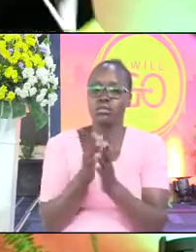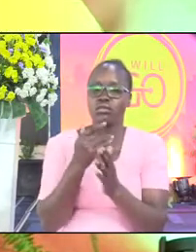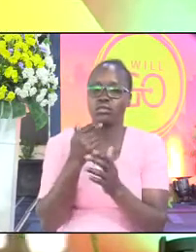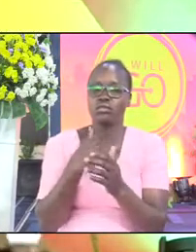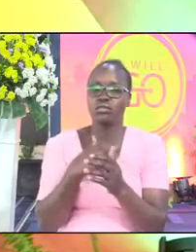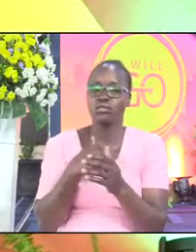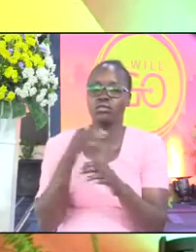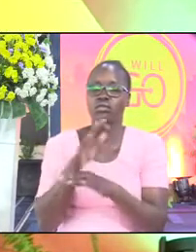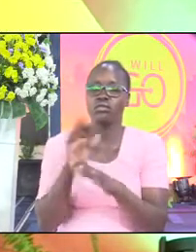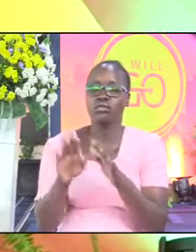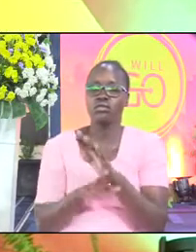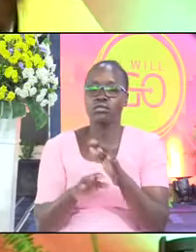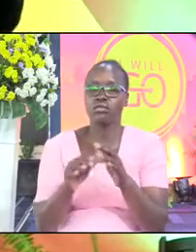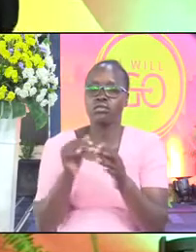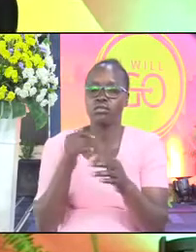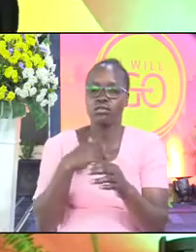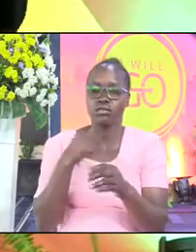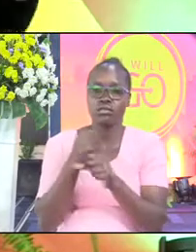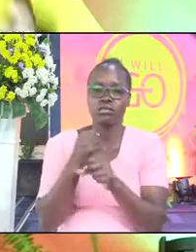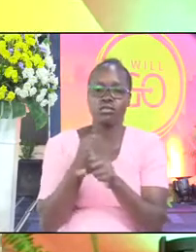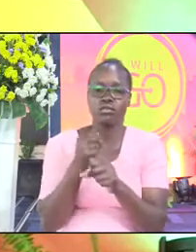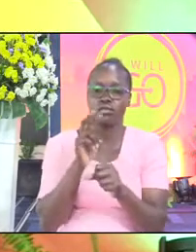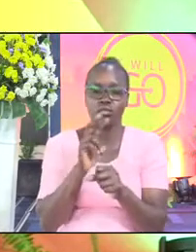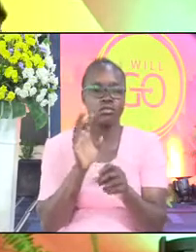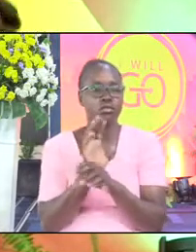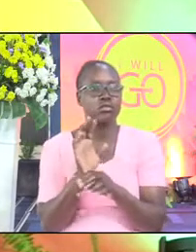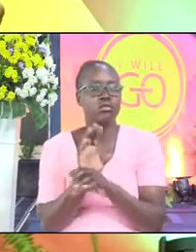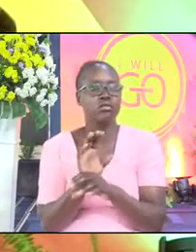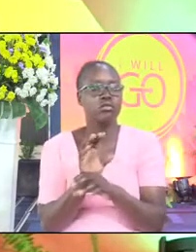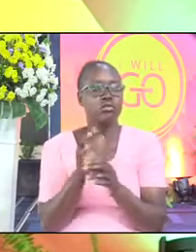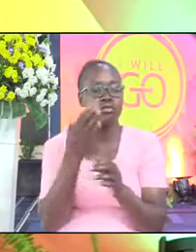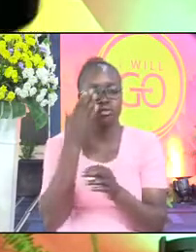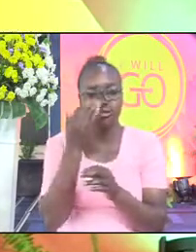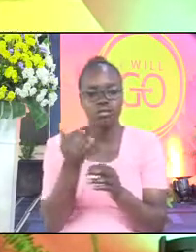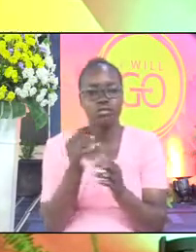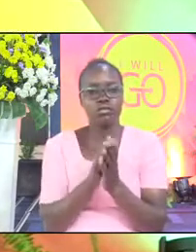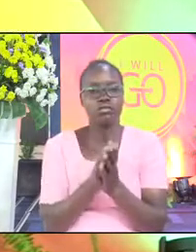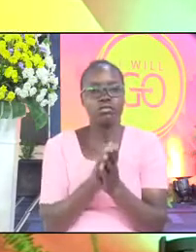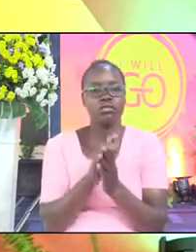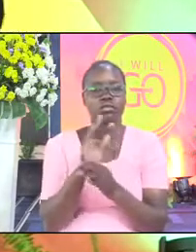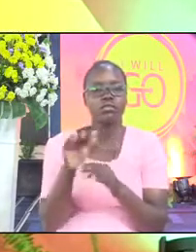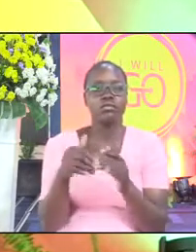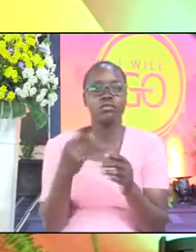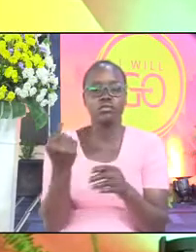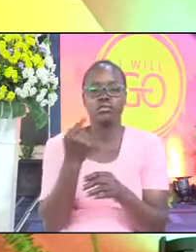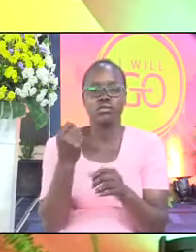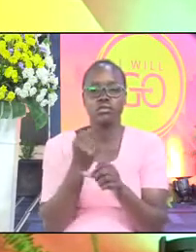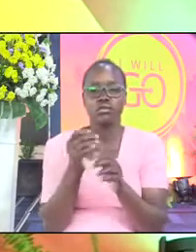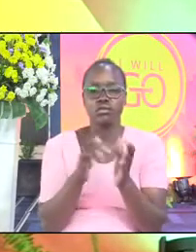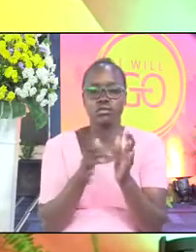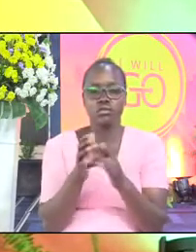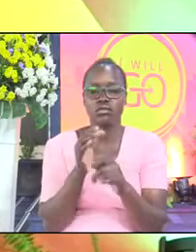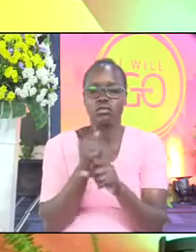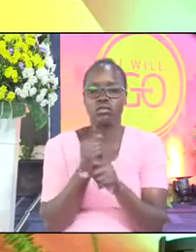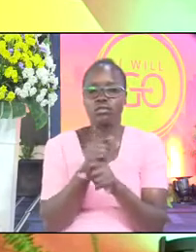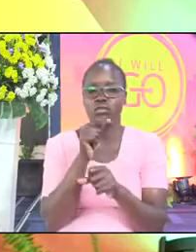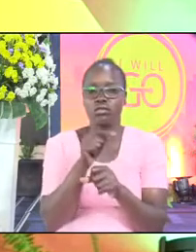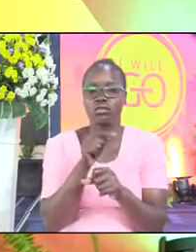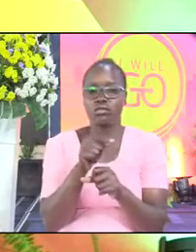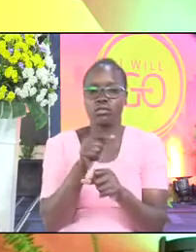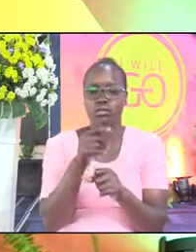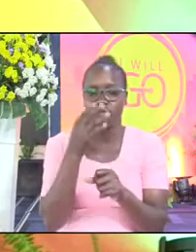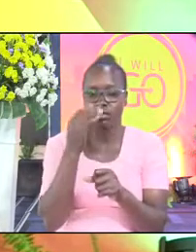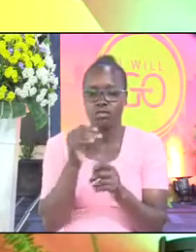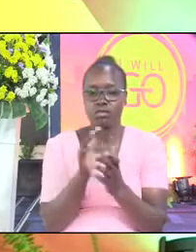me everything I did." You see, church, you know why? Only Jesus can do that. You know,